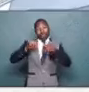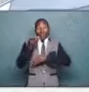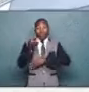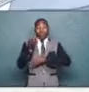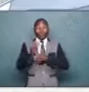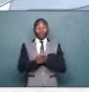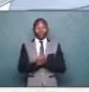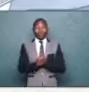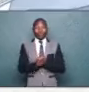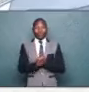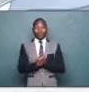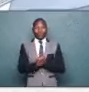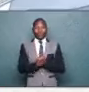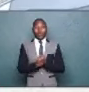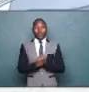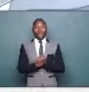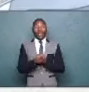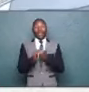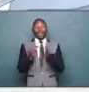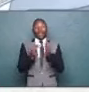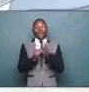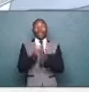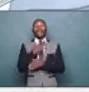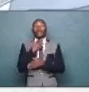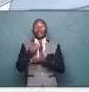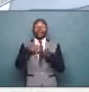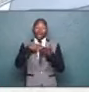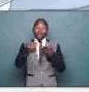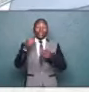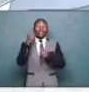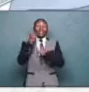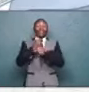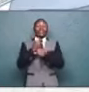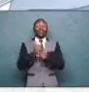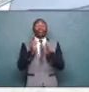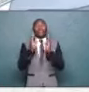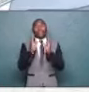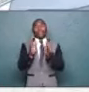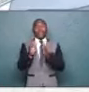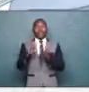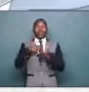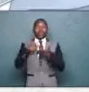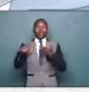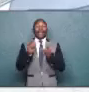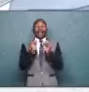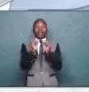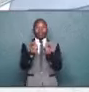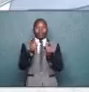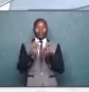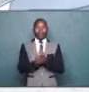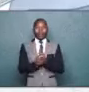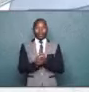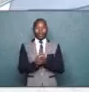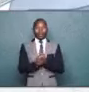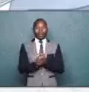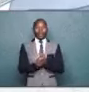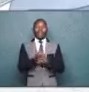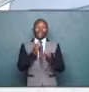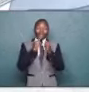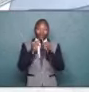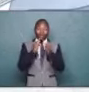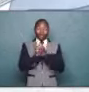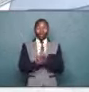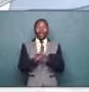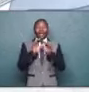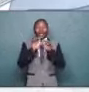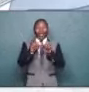registration exercise will also be required to register when the actual voter registration starts. The voter details